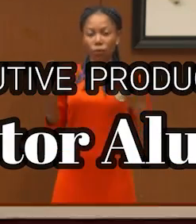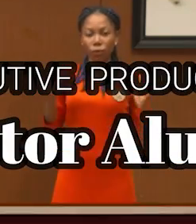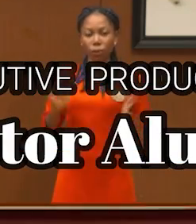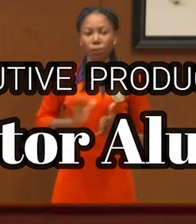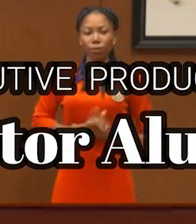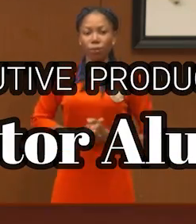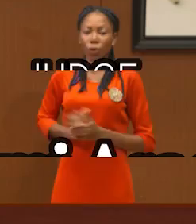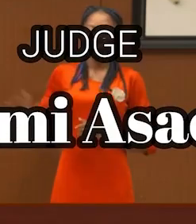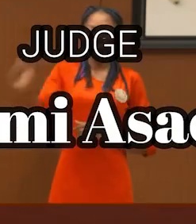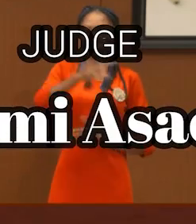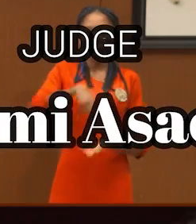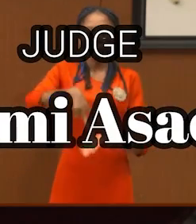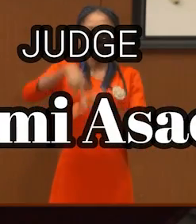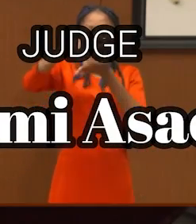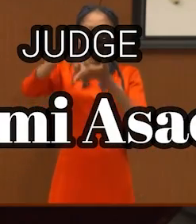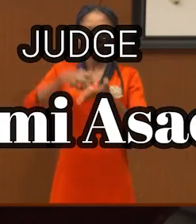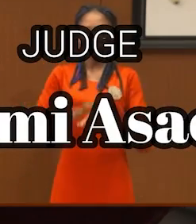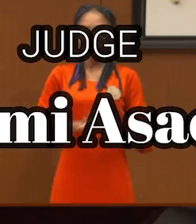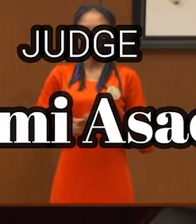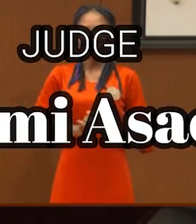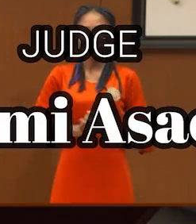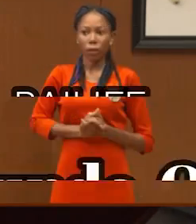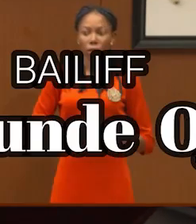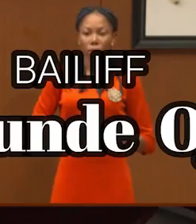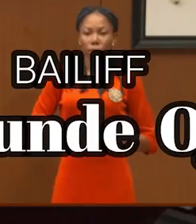plaintiff. All rise. Thank you, Your Honor.